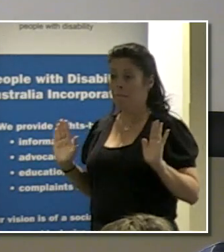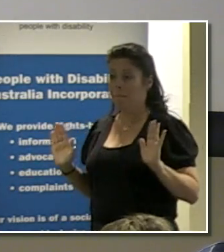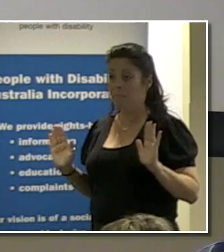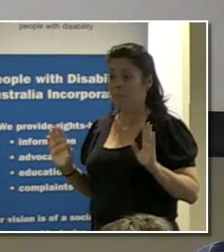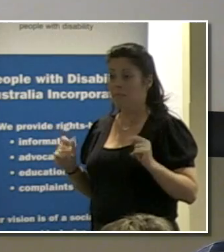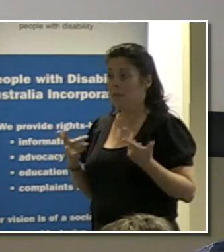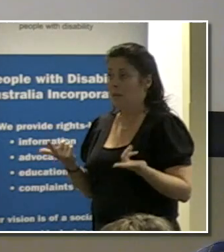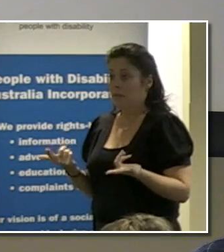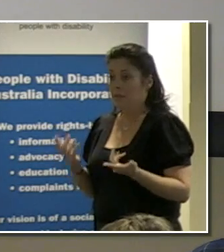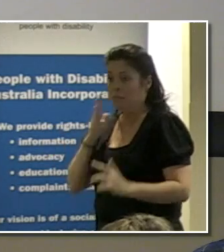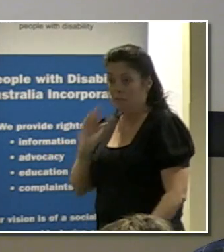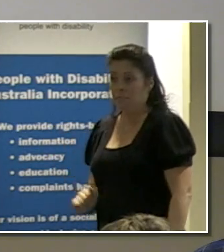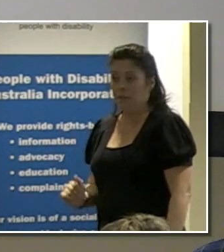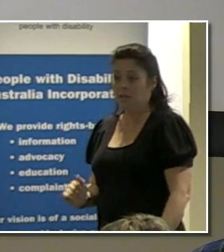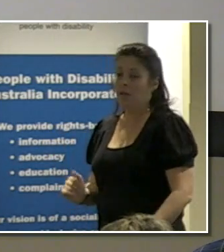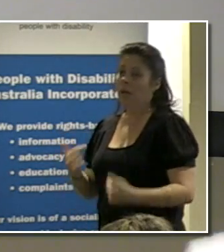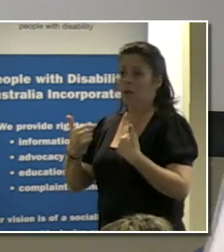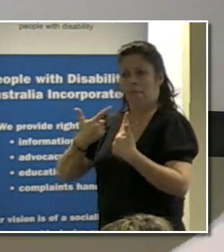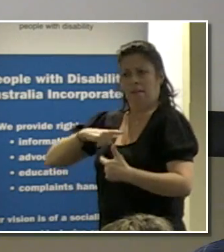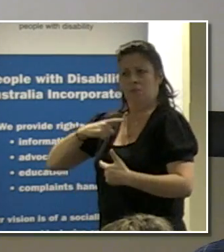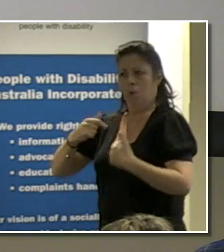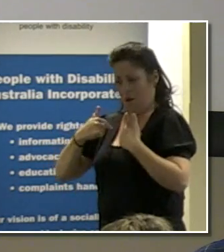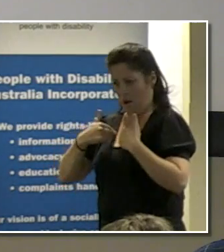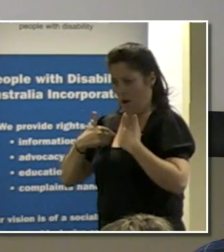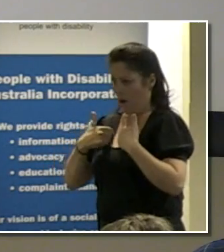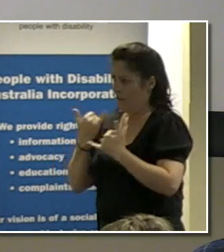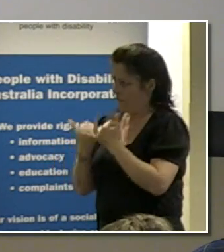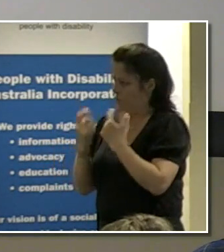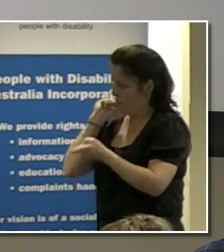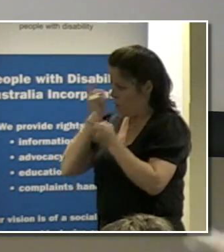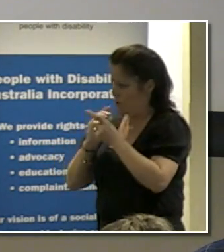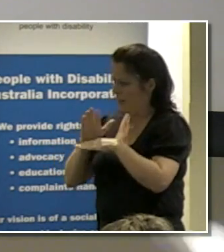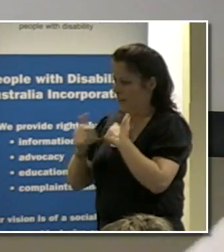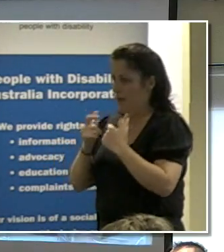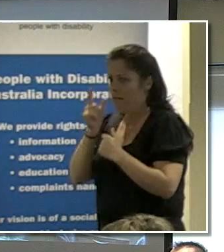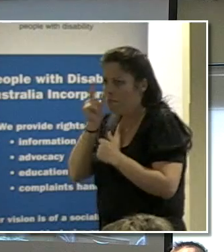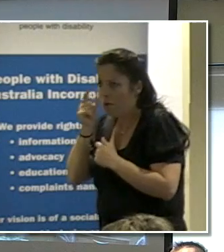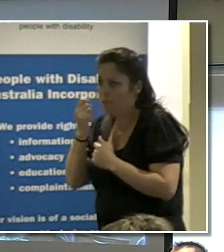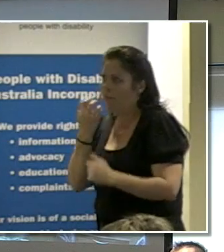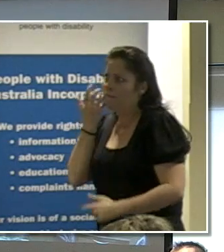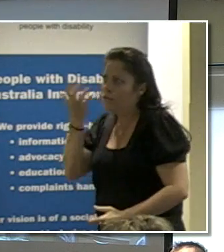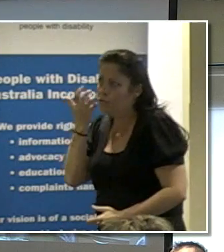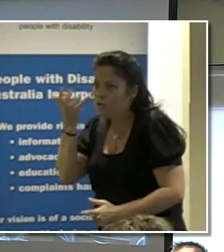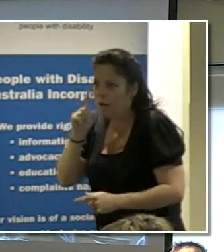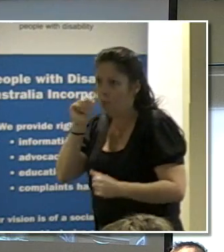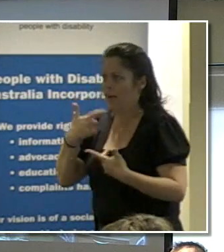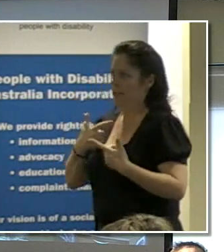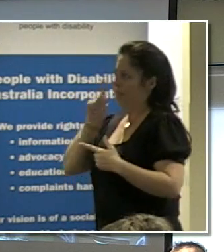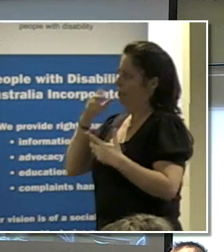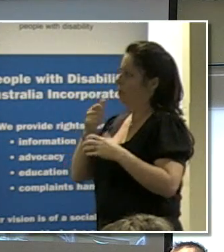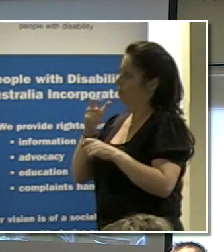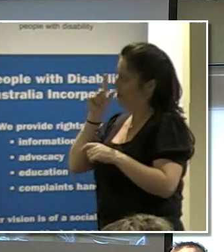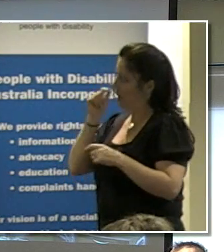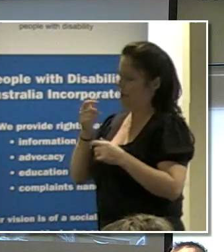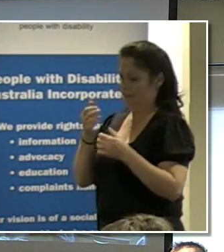are. It's one of the reasons I'm personally quite worried about euthanasia, because I think that that will be another euphemism. And